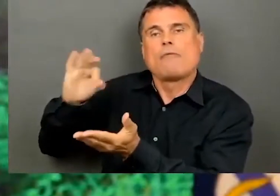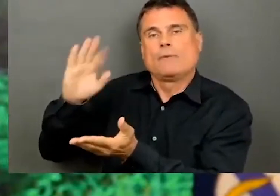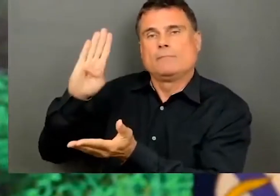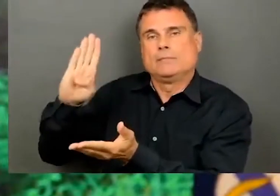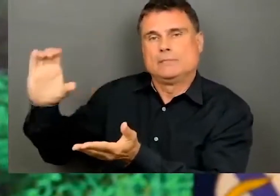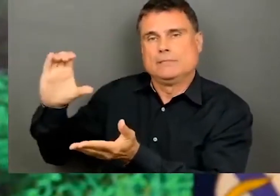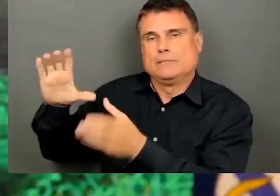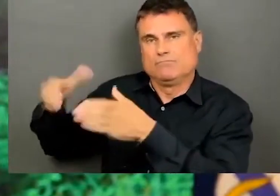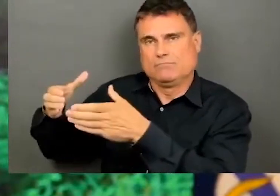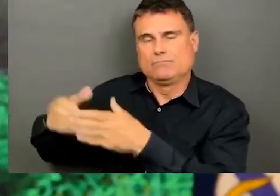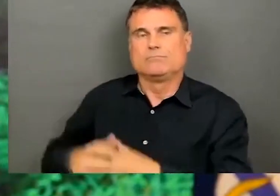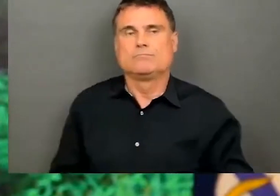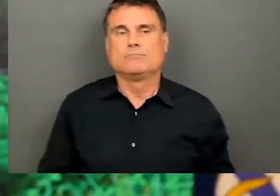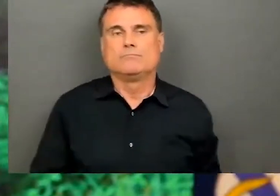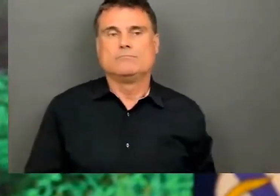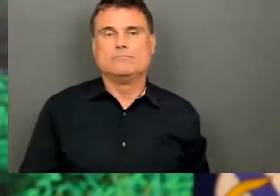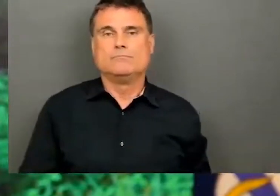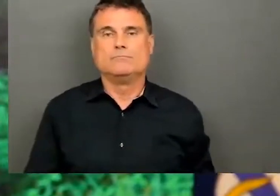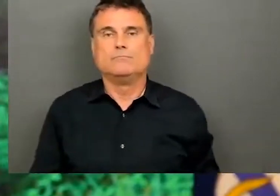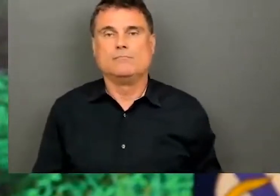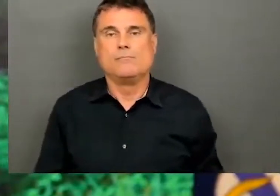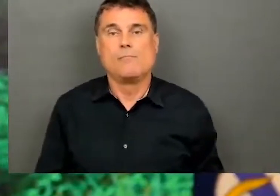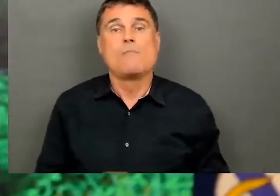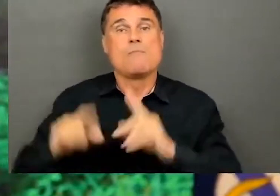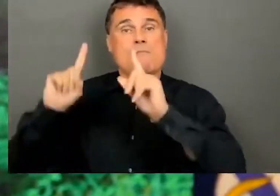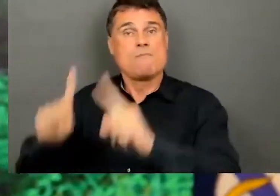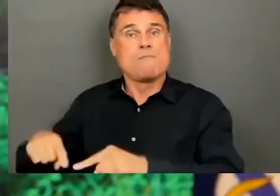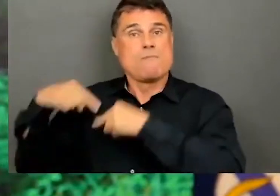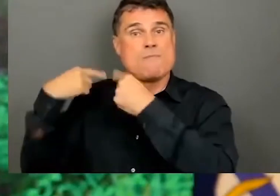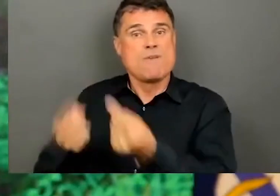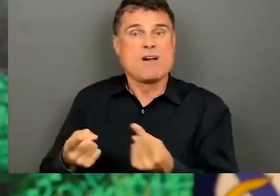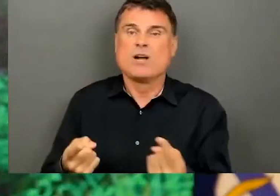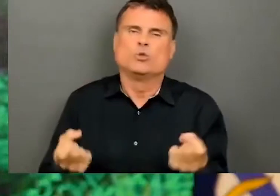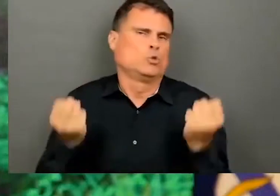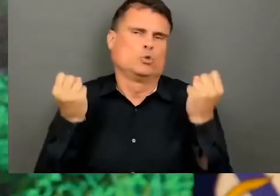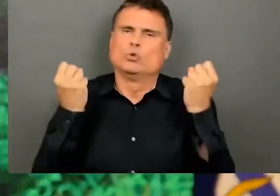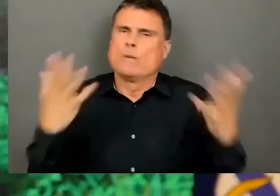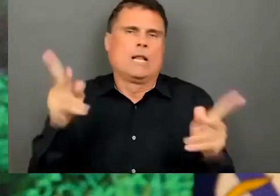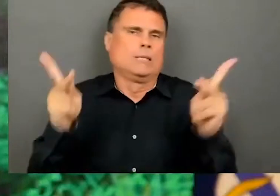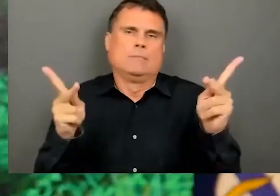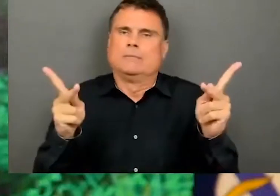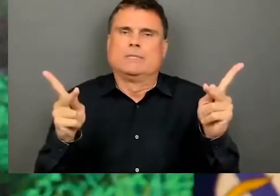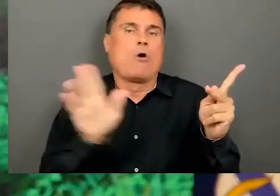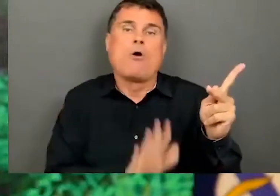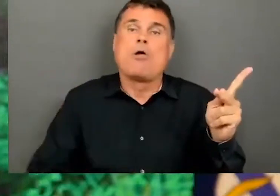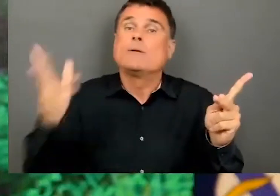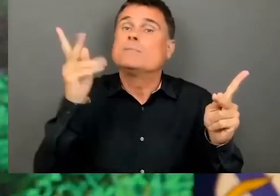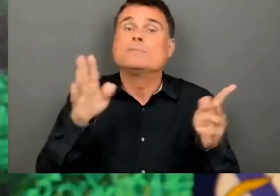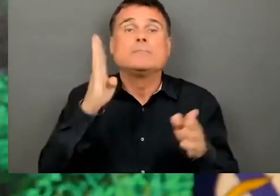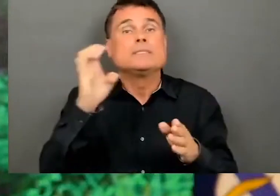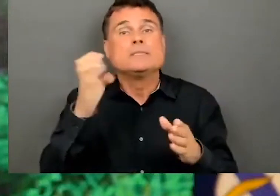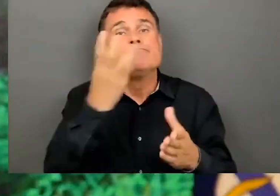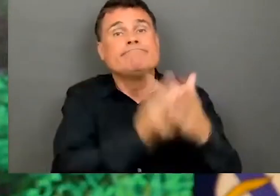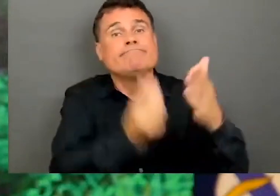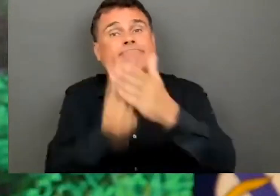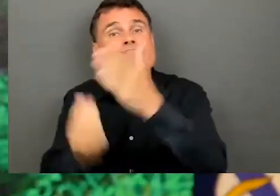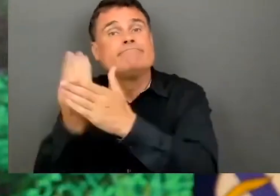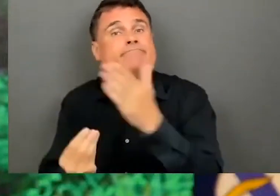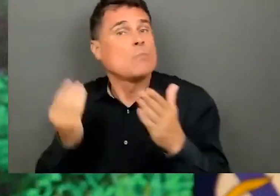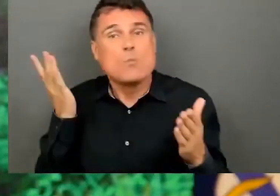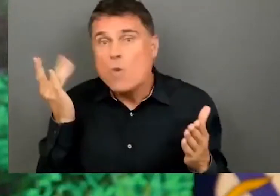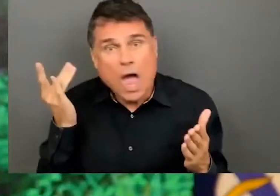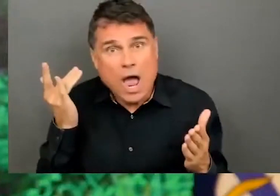Far too many people in British Columbia have died from toxic drug poisoning, and many listening